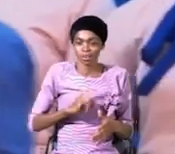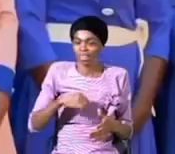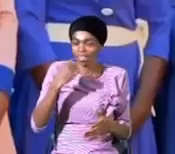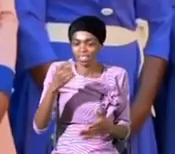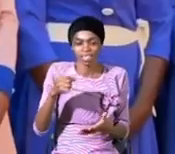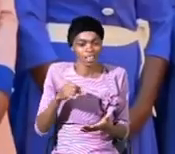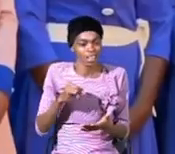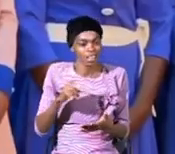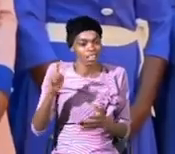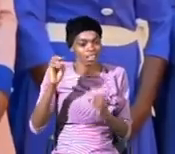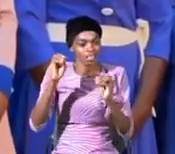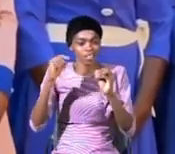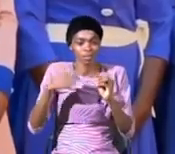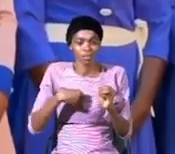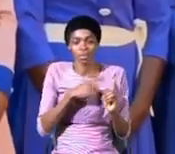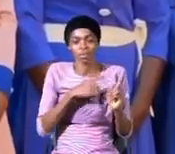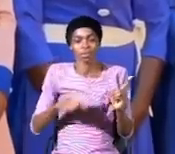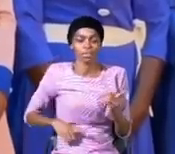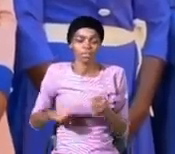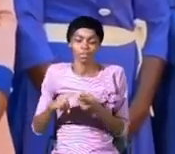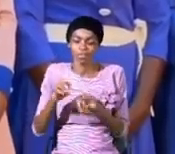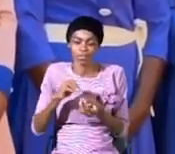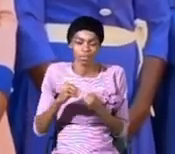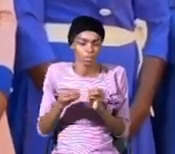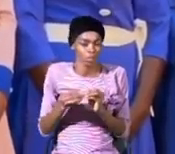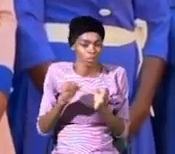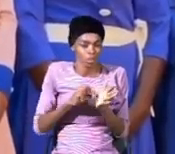me, Lord, to number my